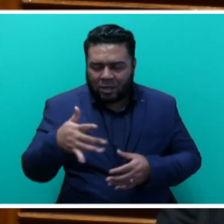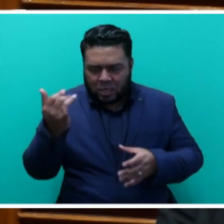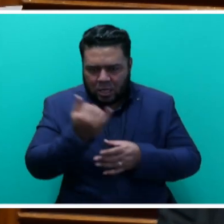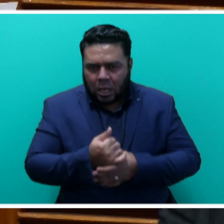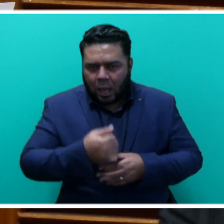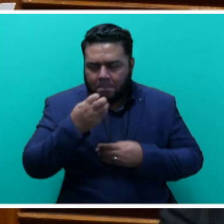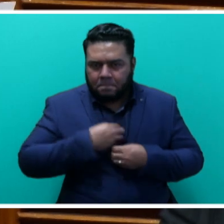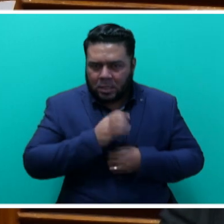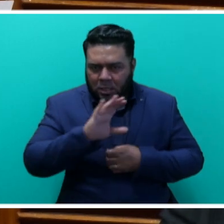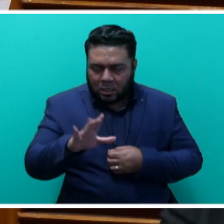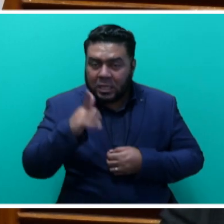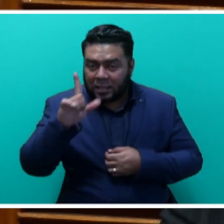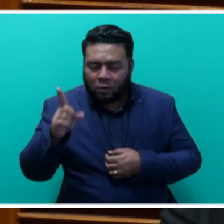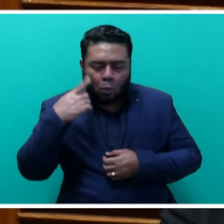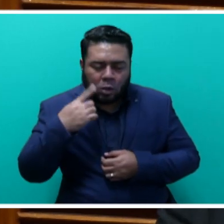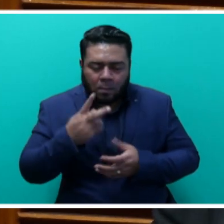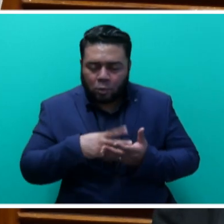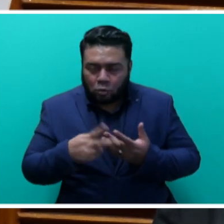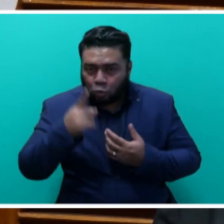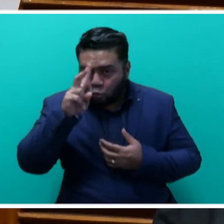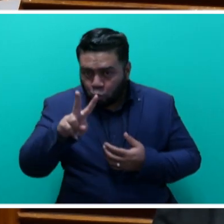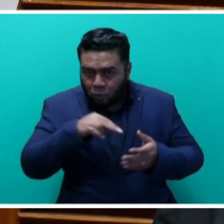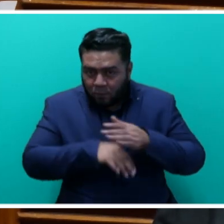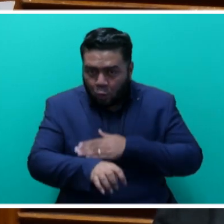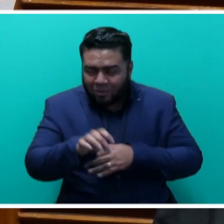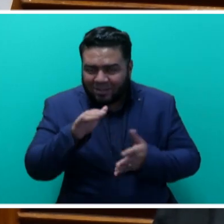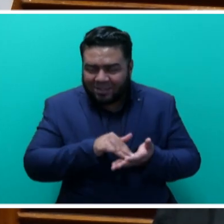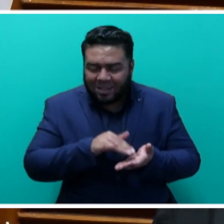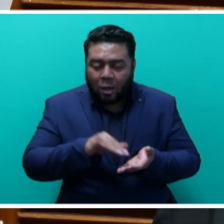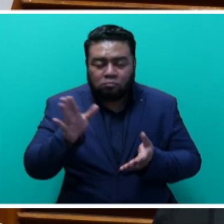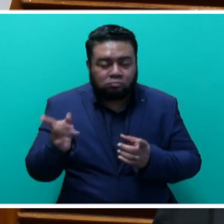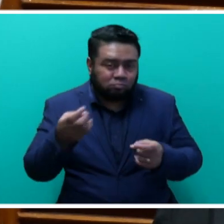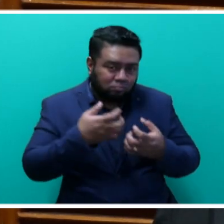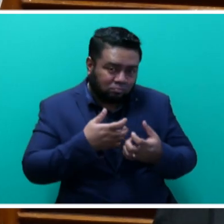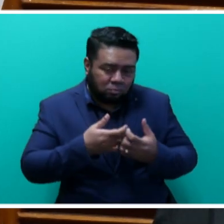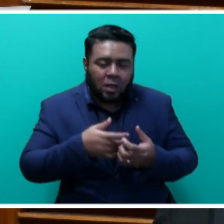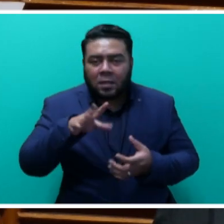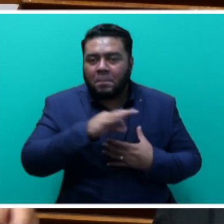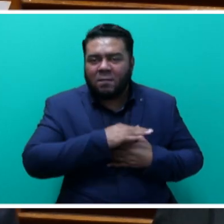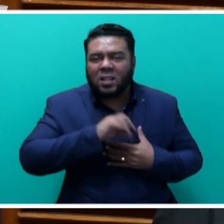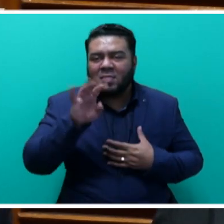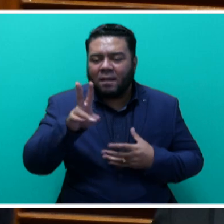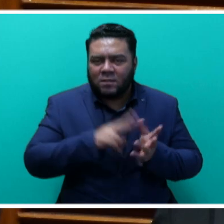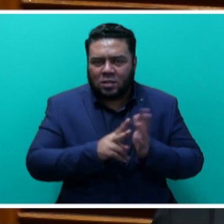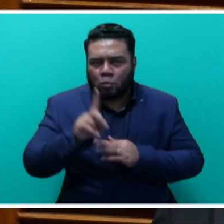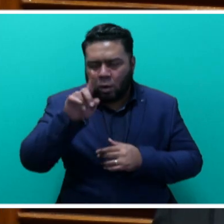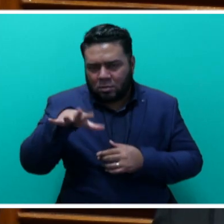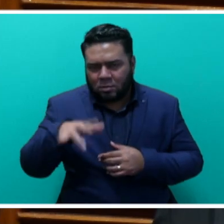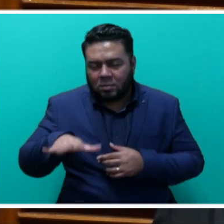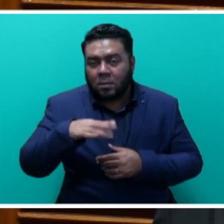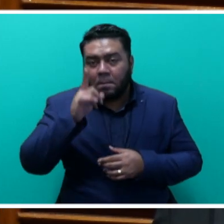projects, 7 water projects, and 2 evacuation centers, retrofitting projects. This benefited 10 villages and 1 settlement with a